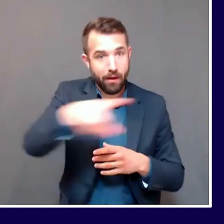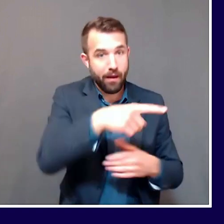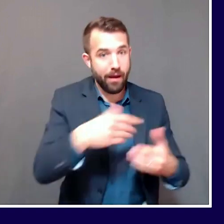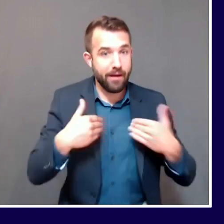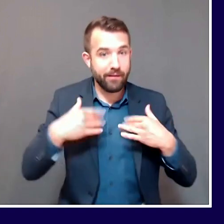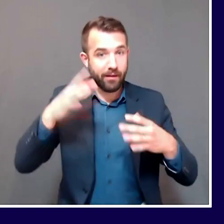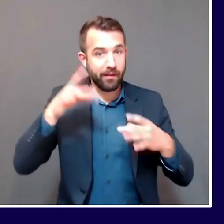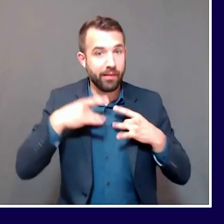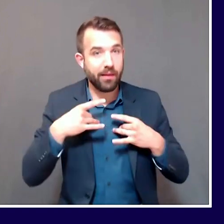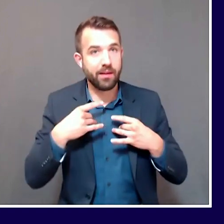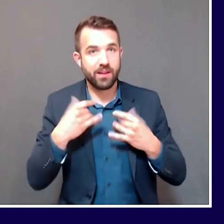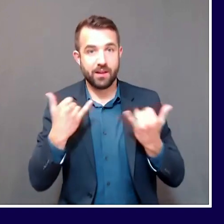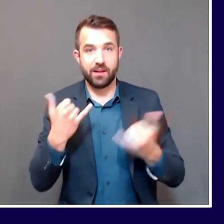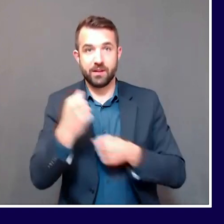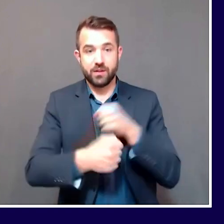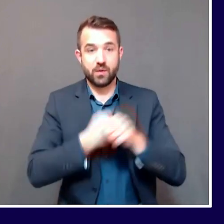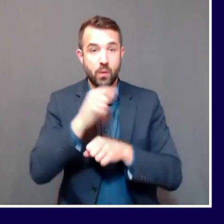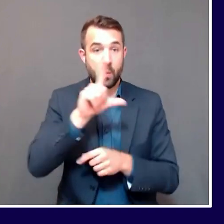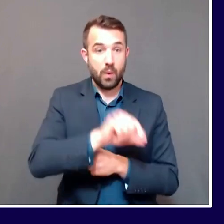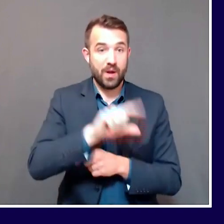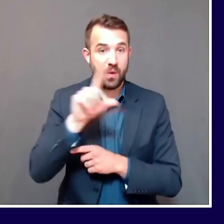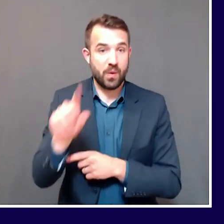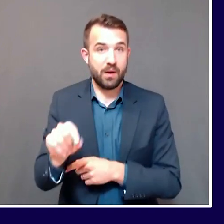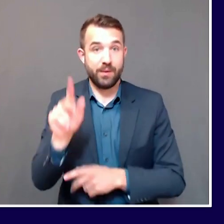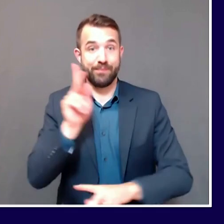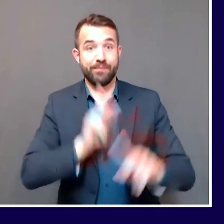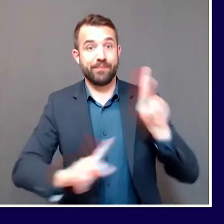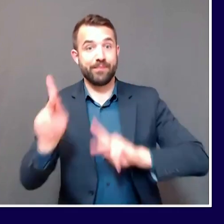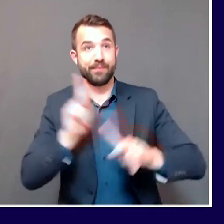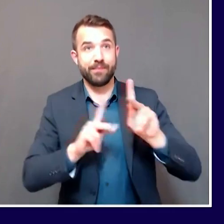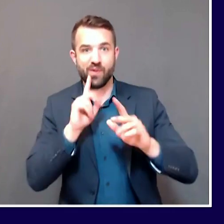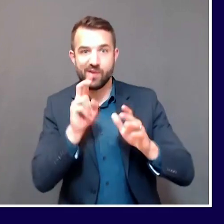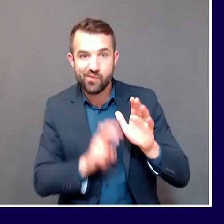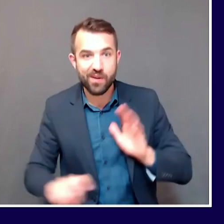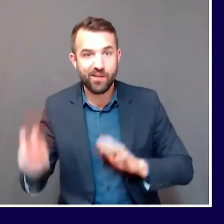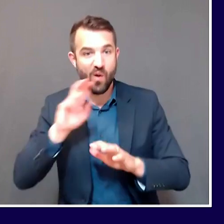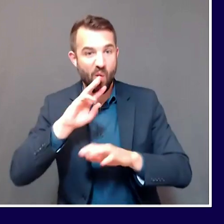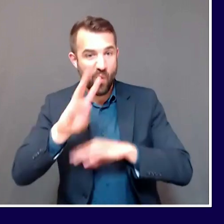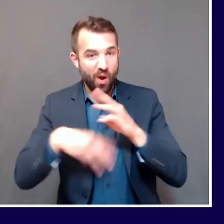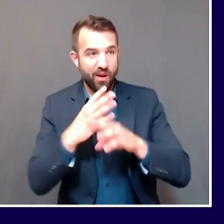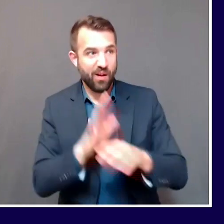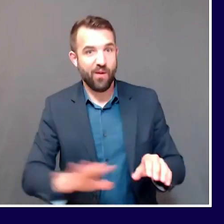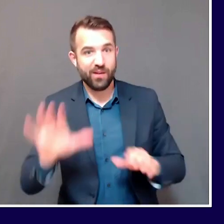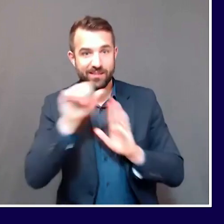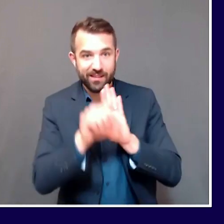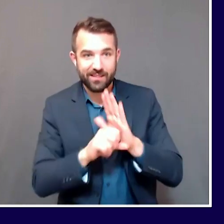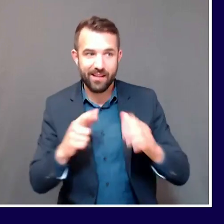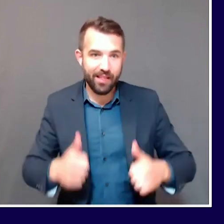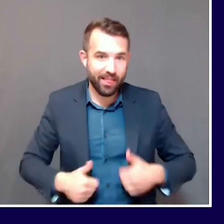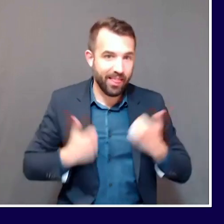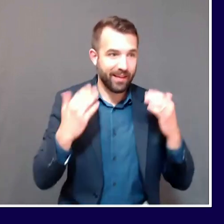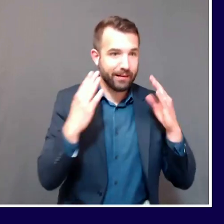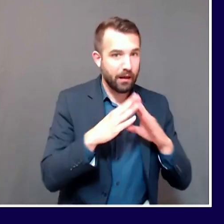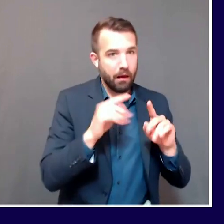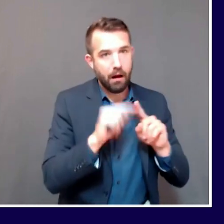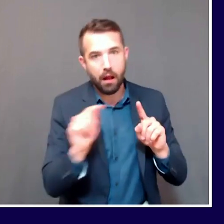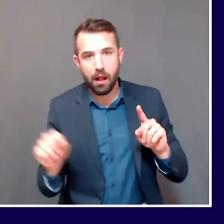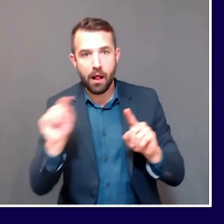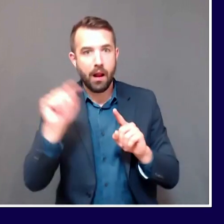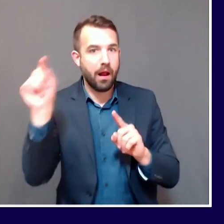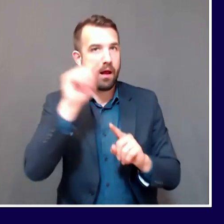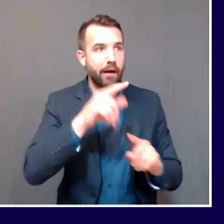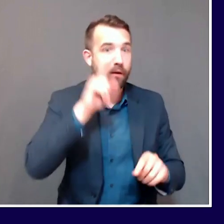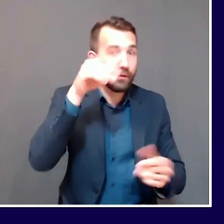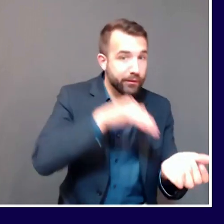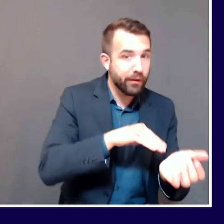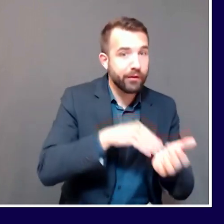folks travel across the state. They can live in one place, work in another, get healthcare in a third, shop in a fourth,